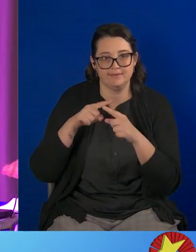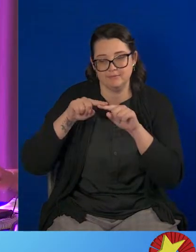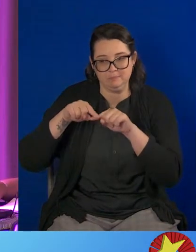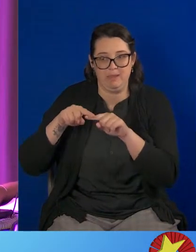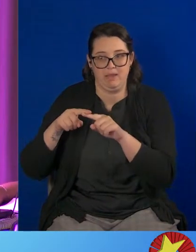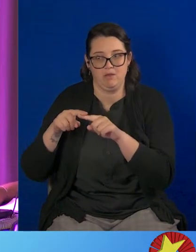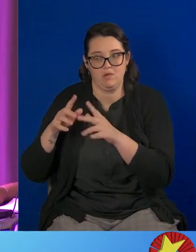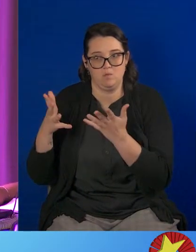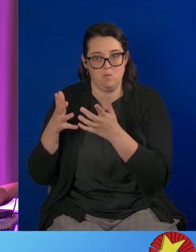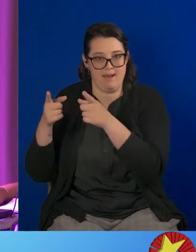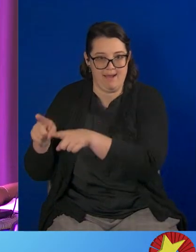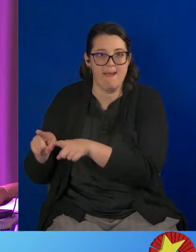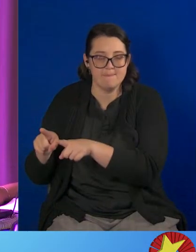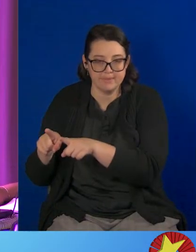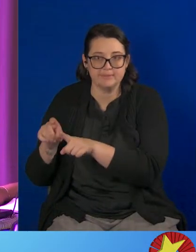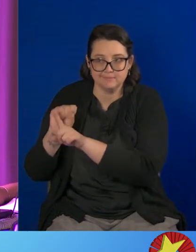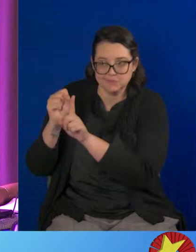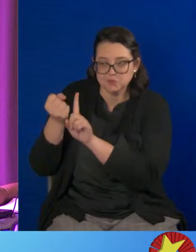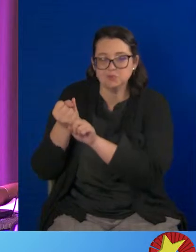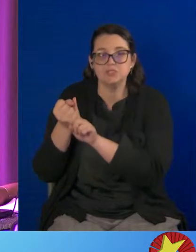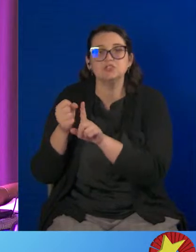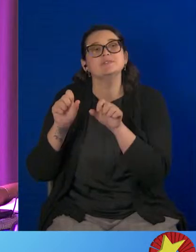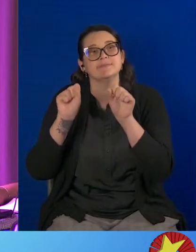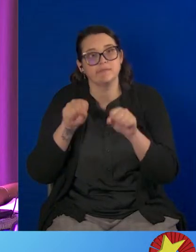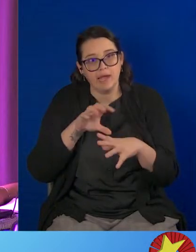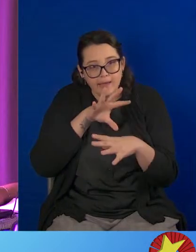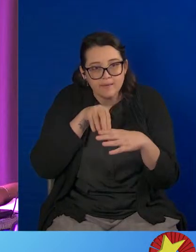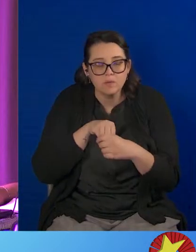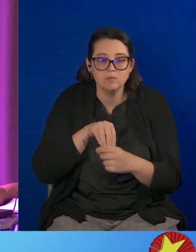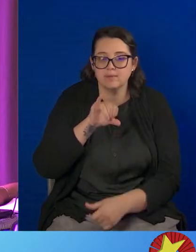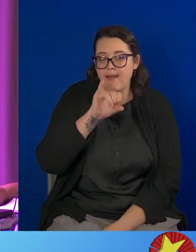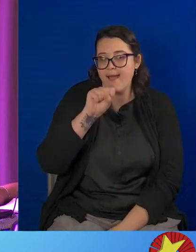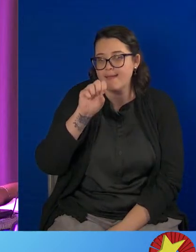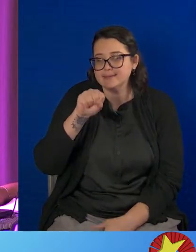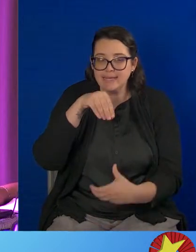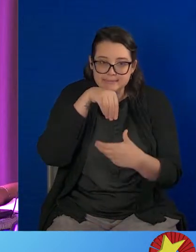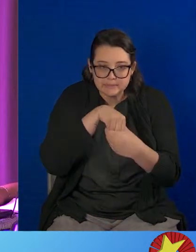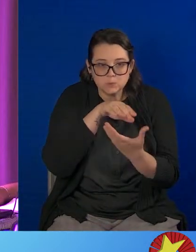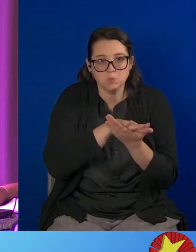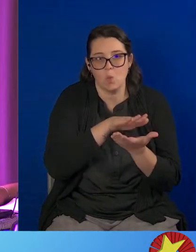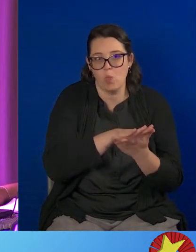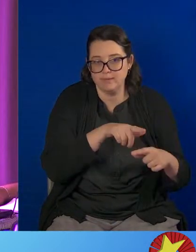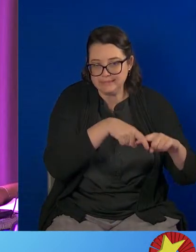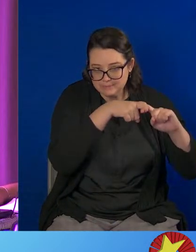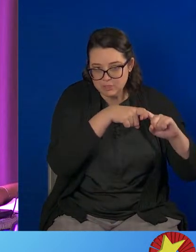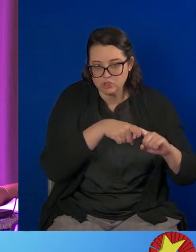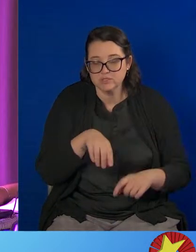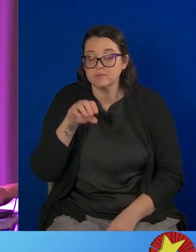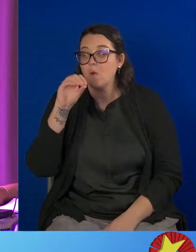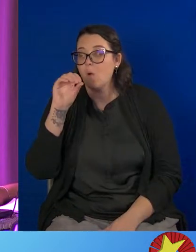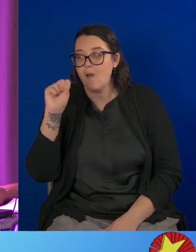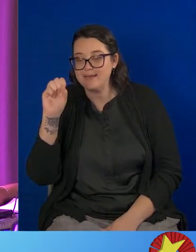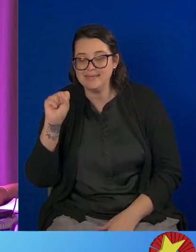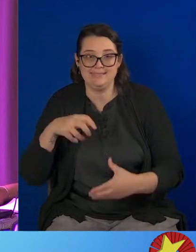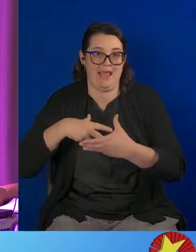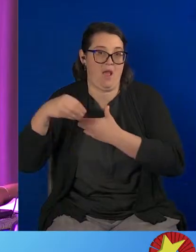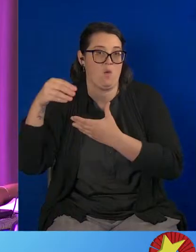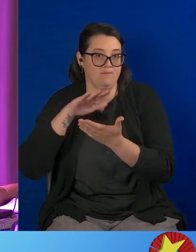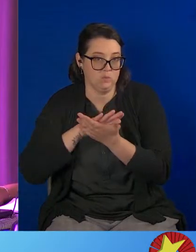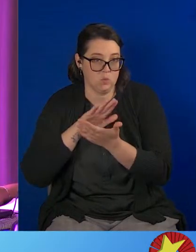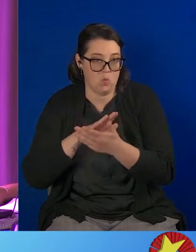what occurs, which could include in-school suspension, out-of-school suspension, or expulsion, if it leads to